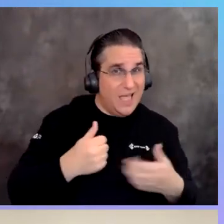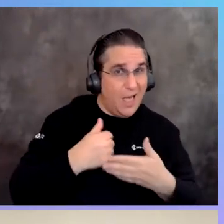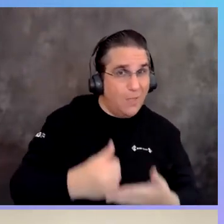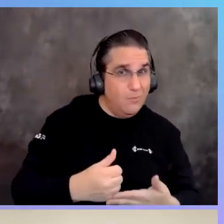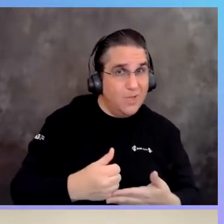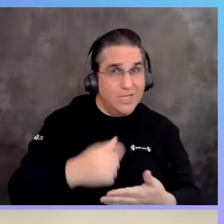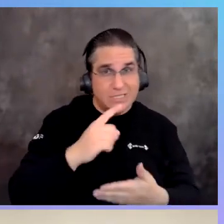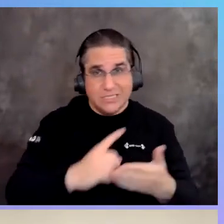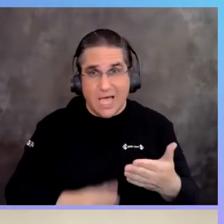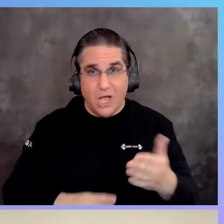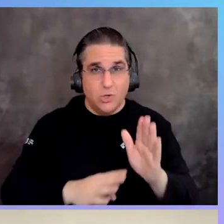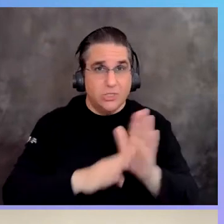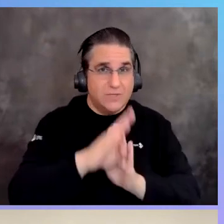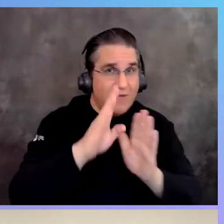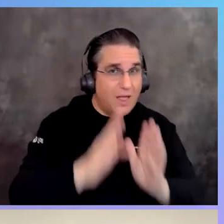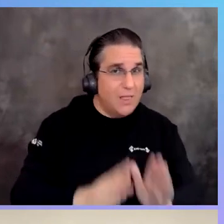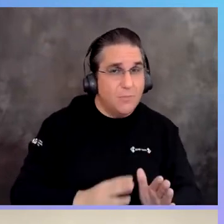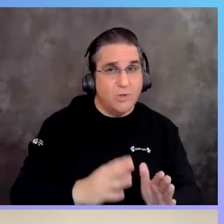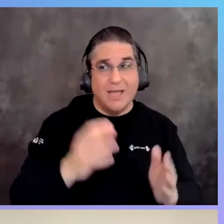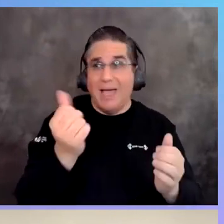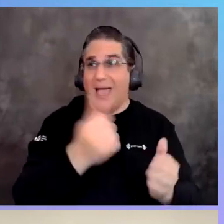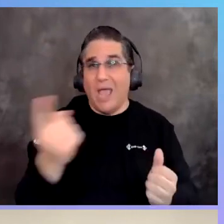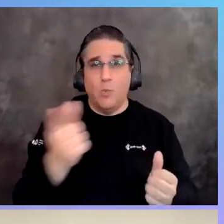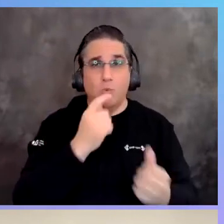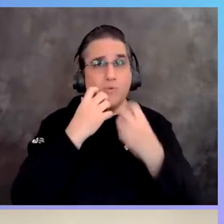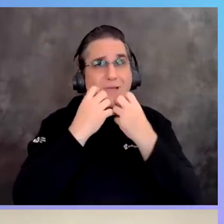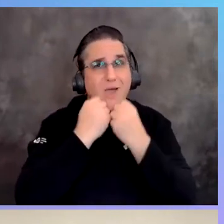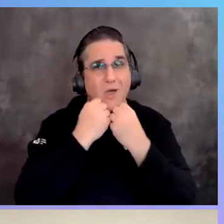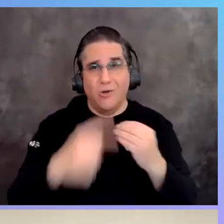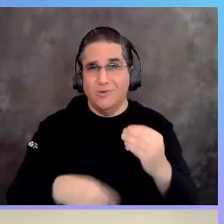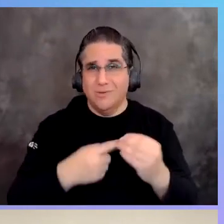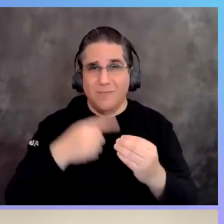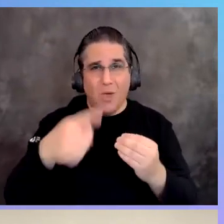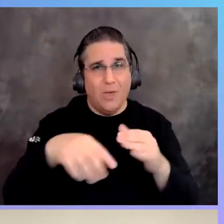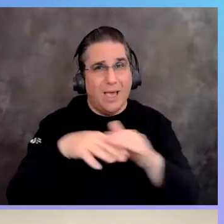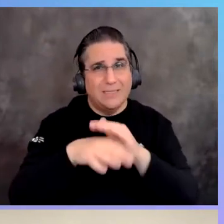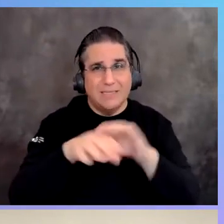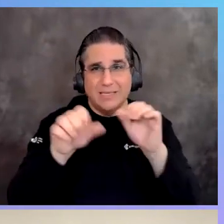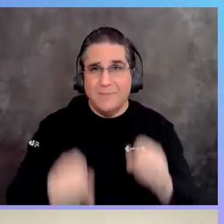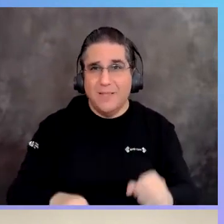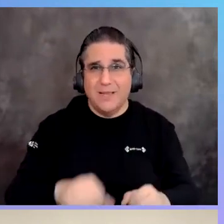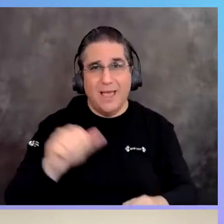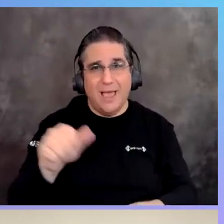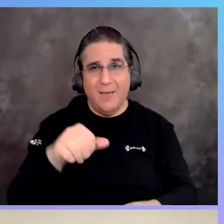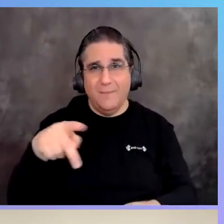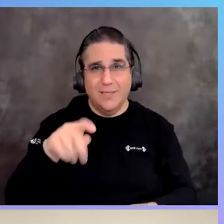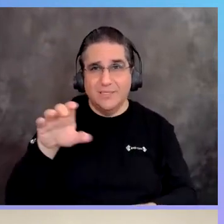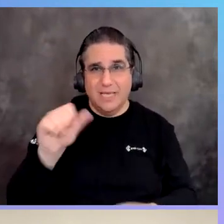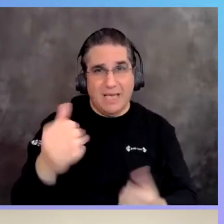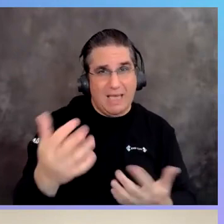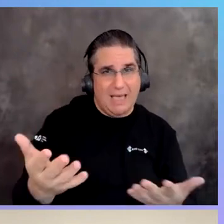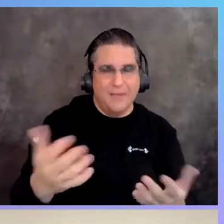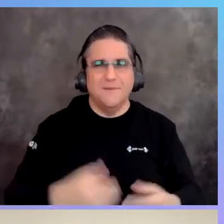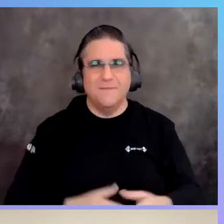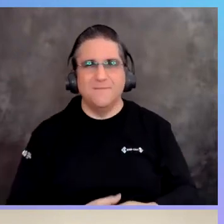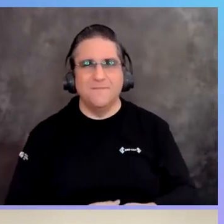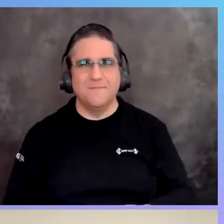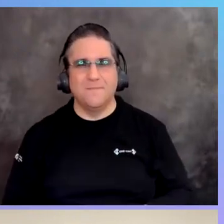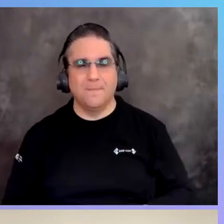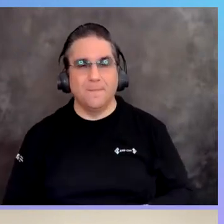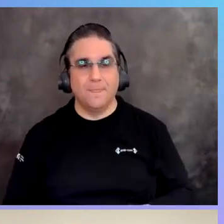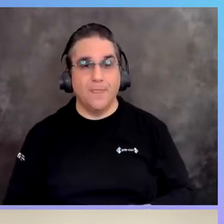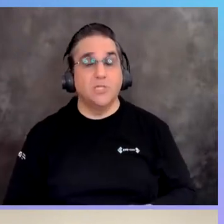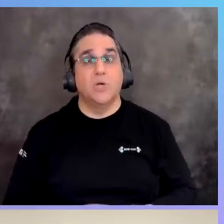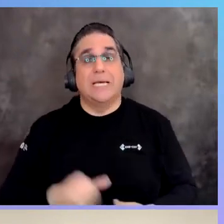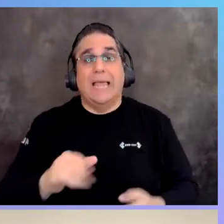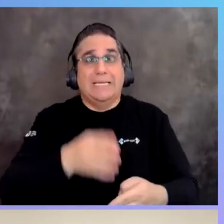designers, developers, and anyone else that really cares about accessibility and the APCA. All right, that is the